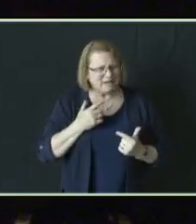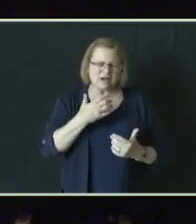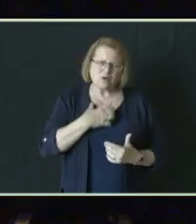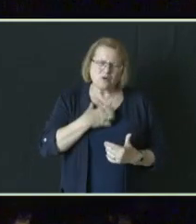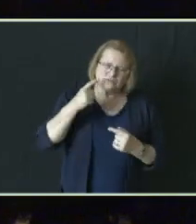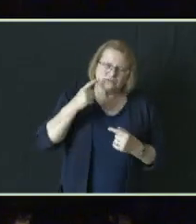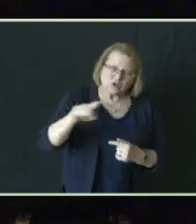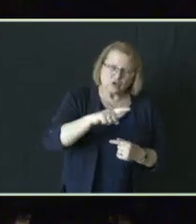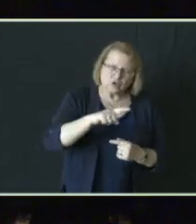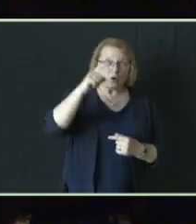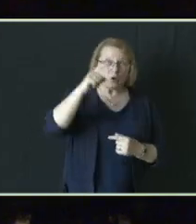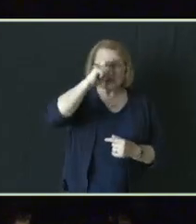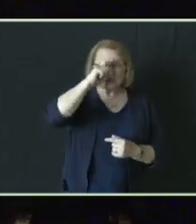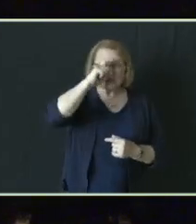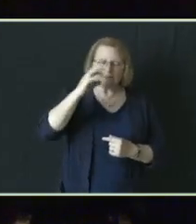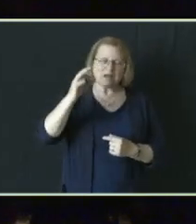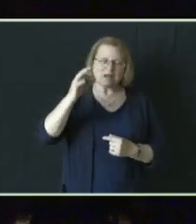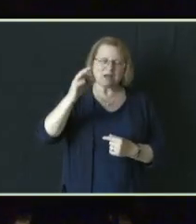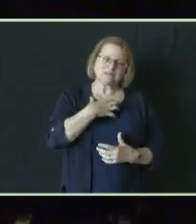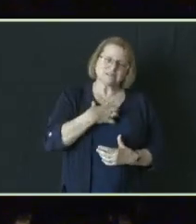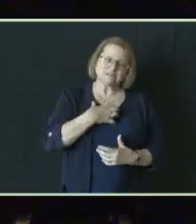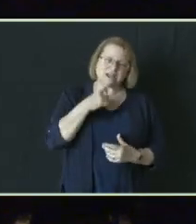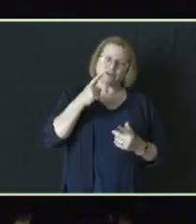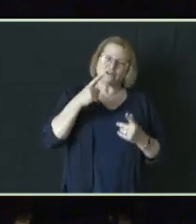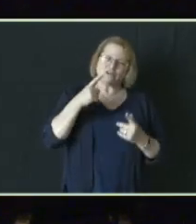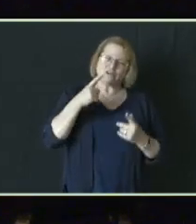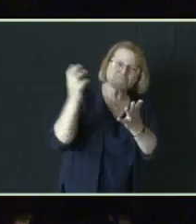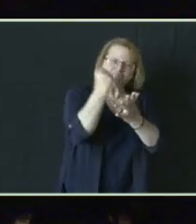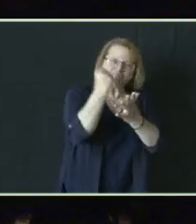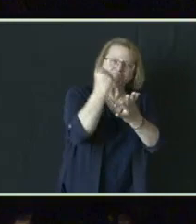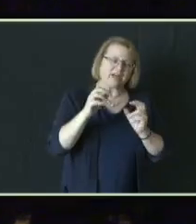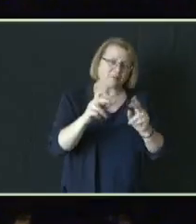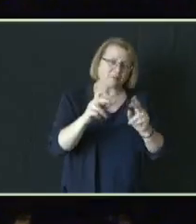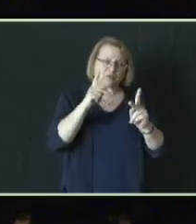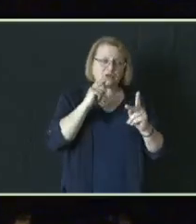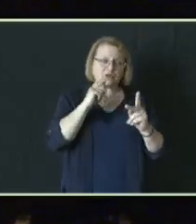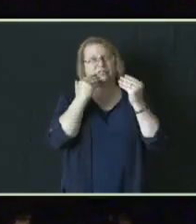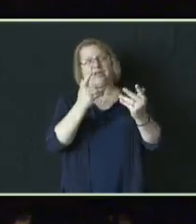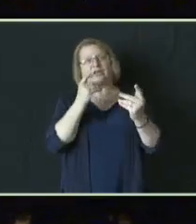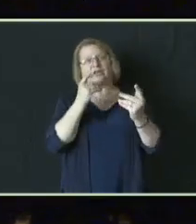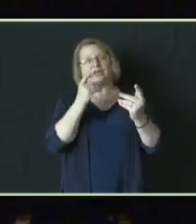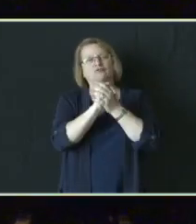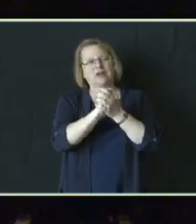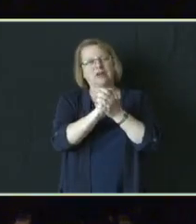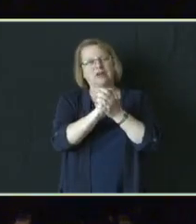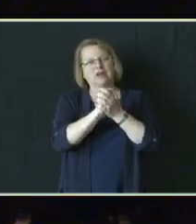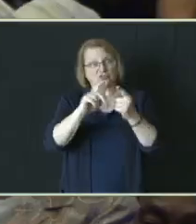the will to seize this time. Thank you, and congratulations to each and every one of you.